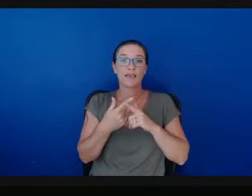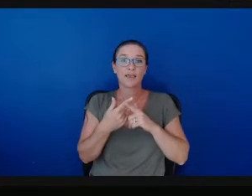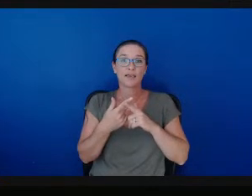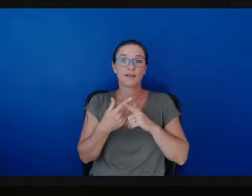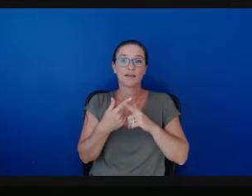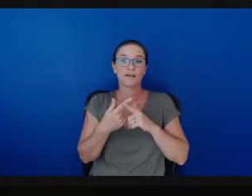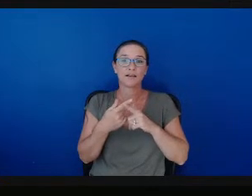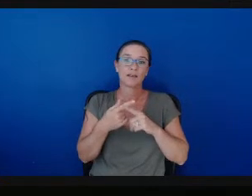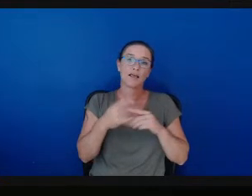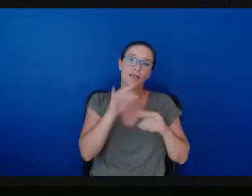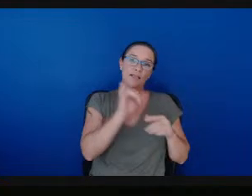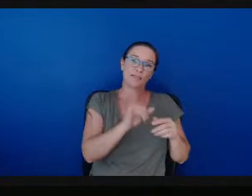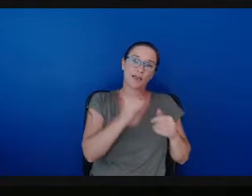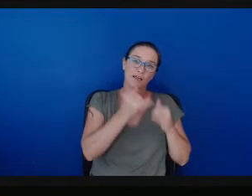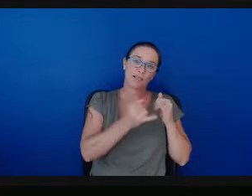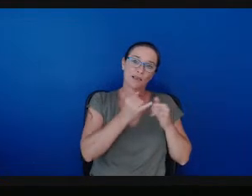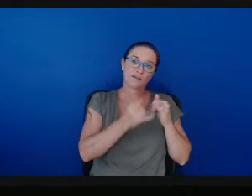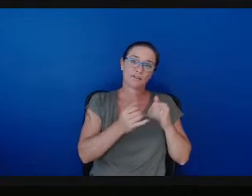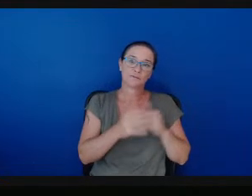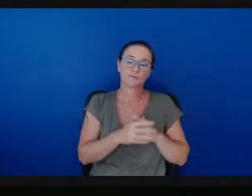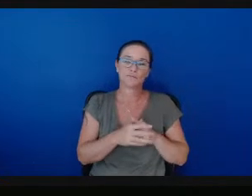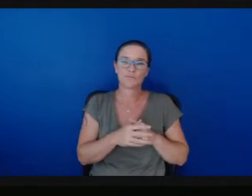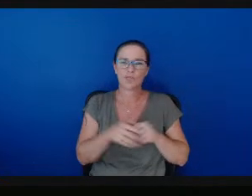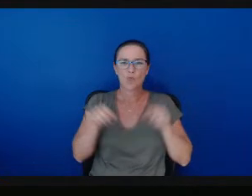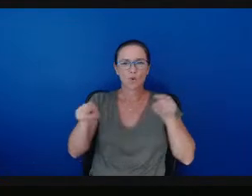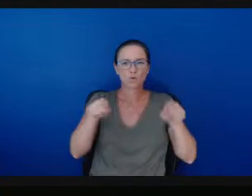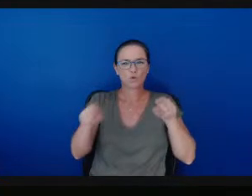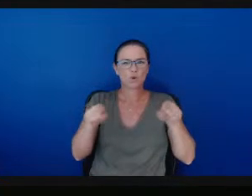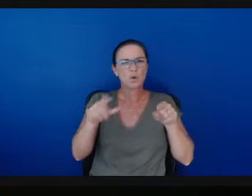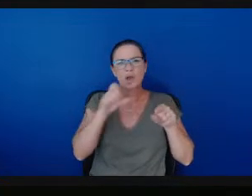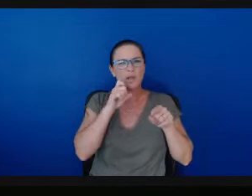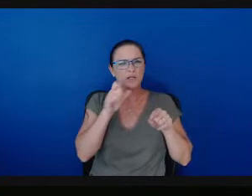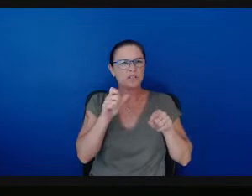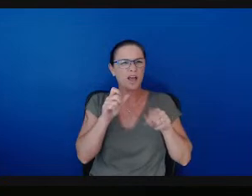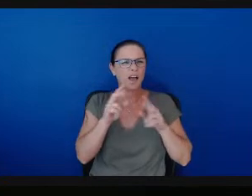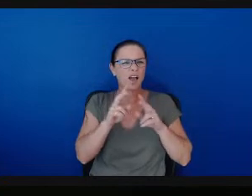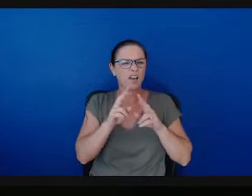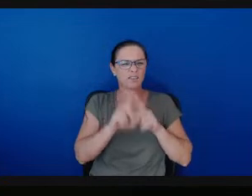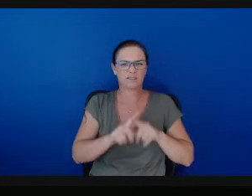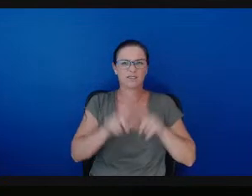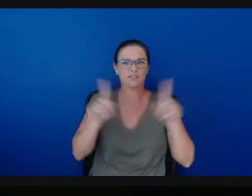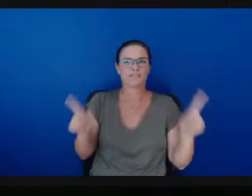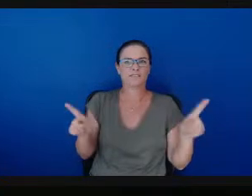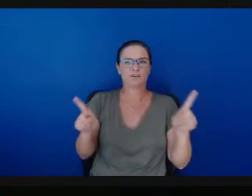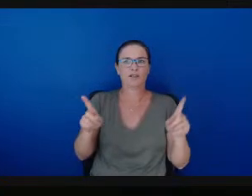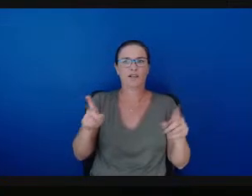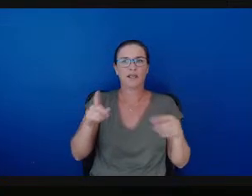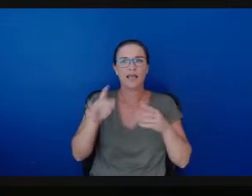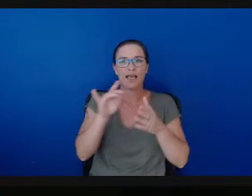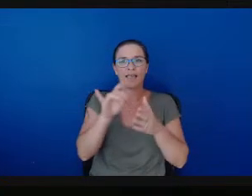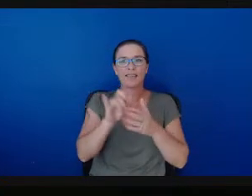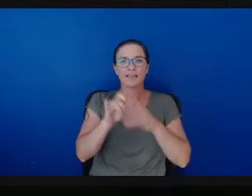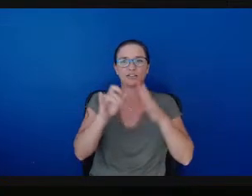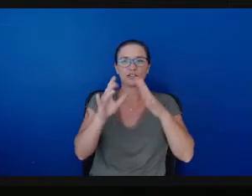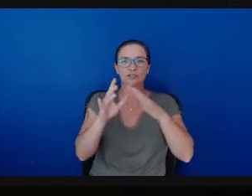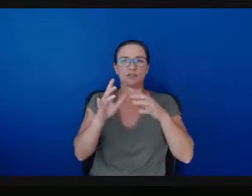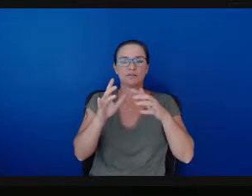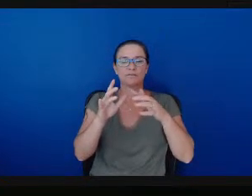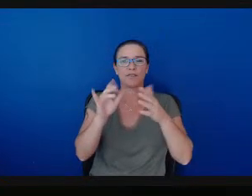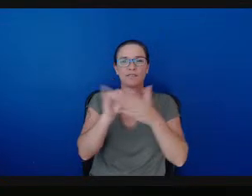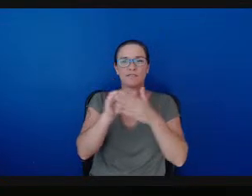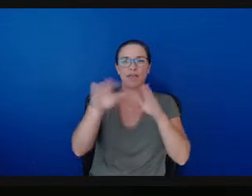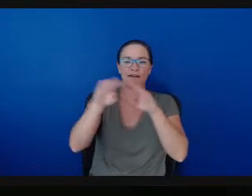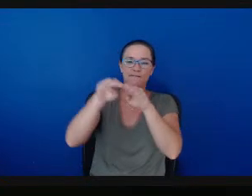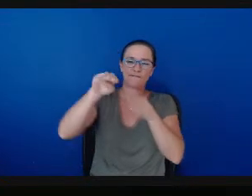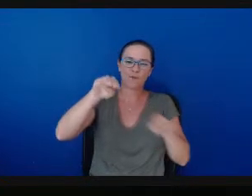So this one and this one are not too different. And you can imagine this being the sagging of this whole Kō'ae fault zone, right? So we've